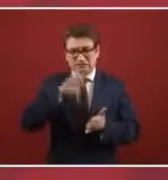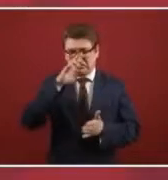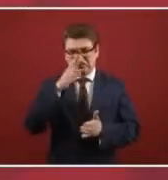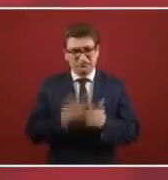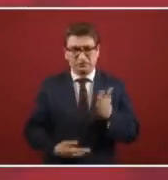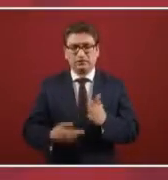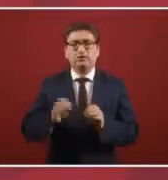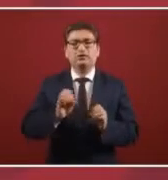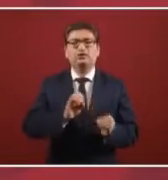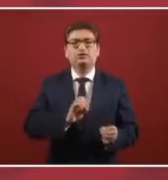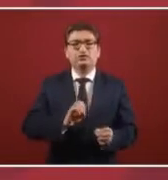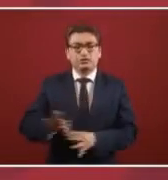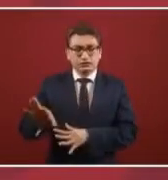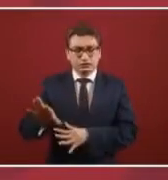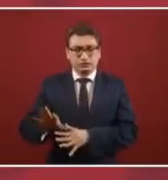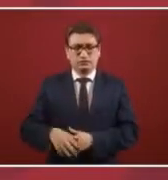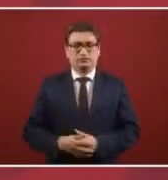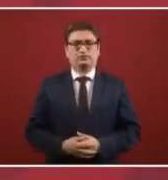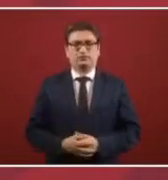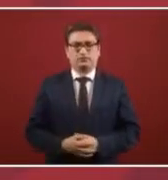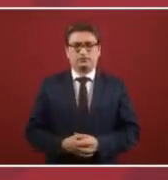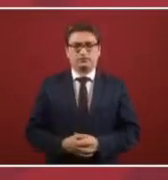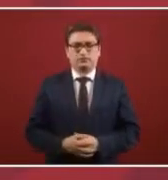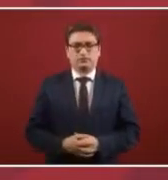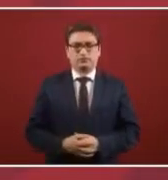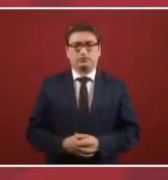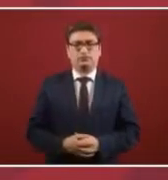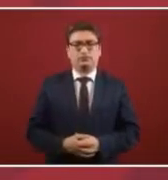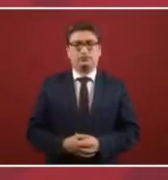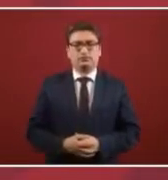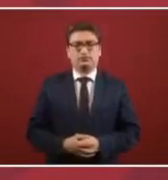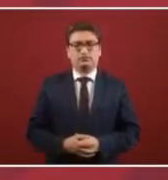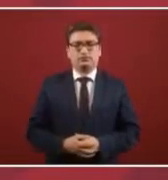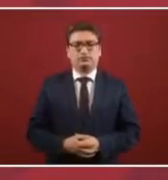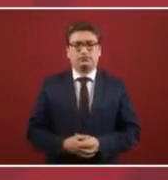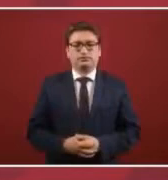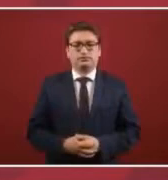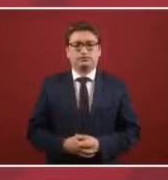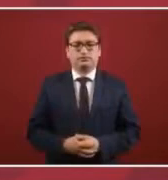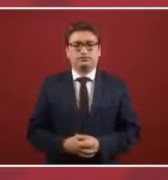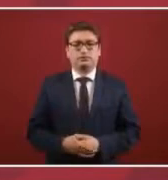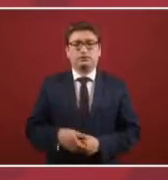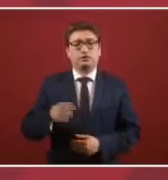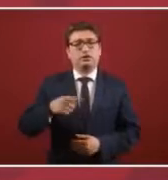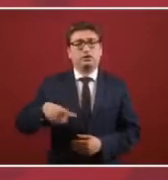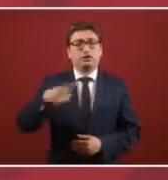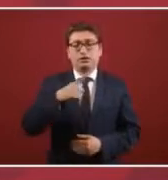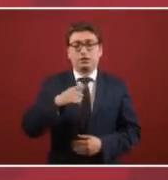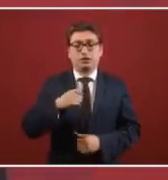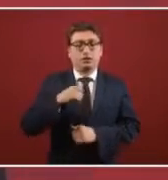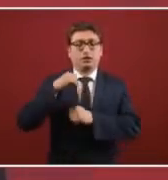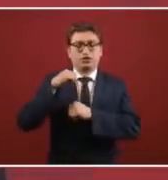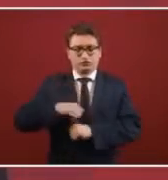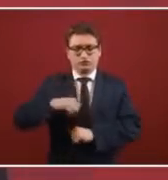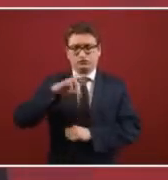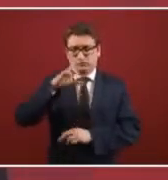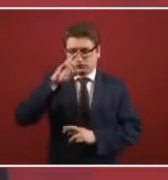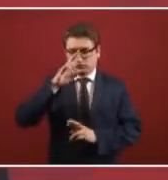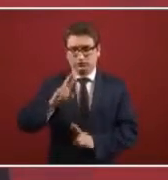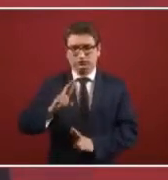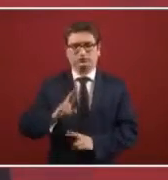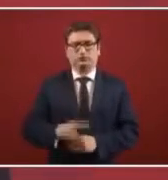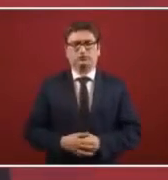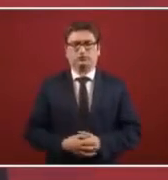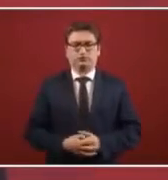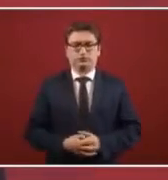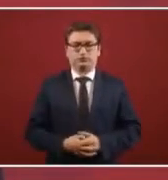that are illicit y que se respete and that you a respect la autoridad authority y